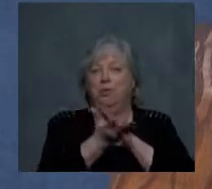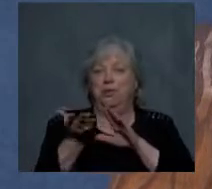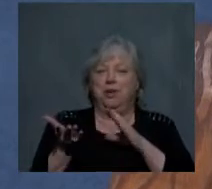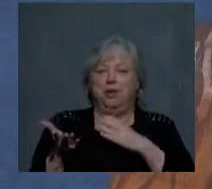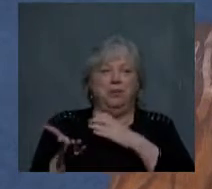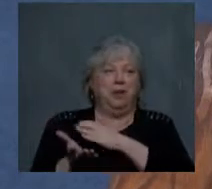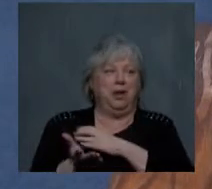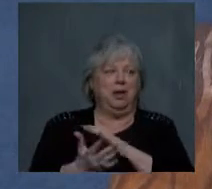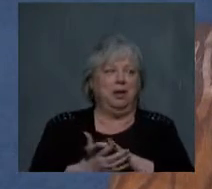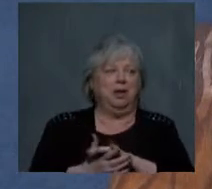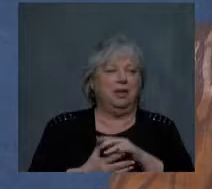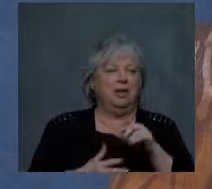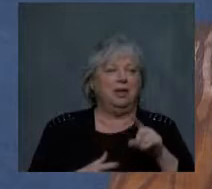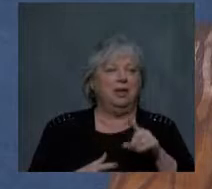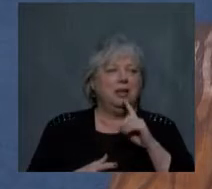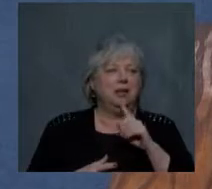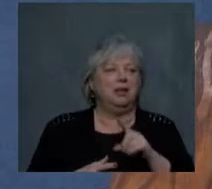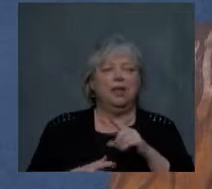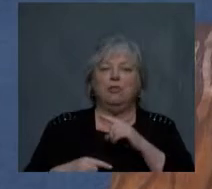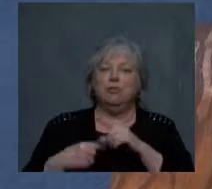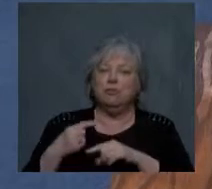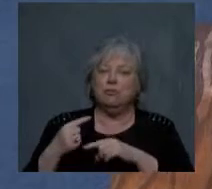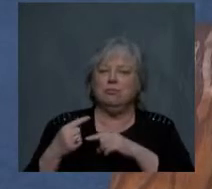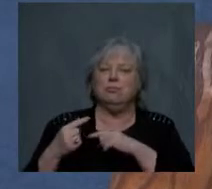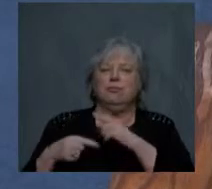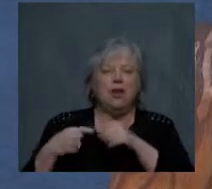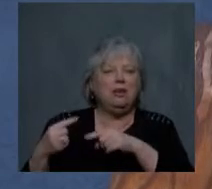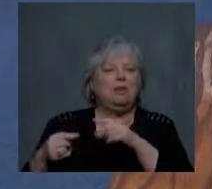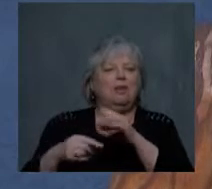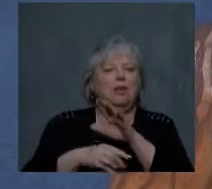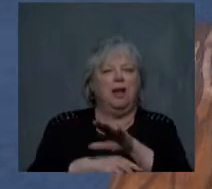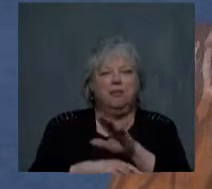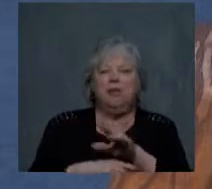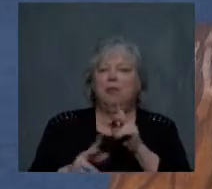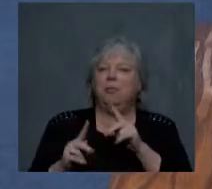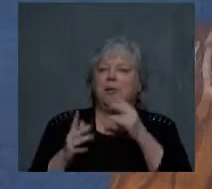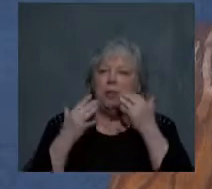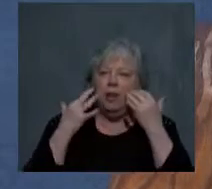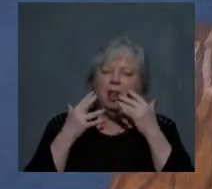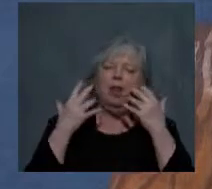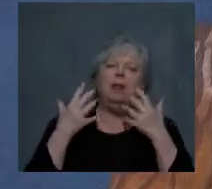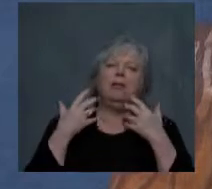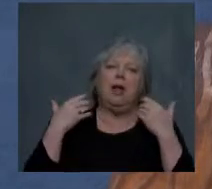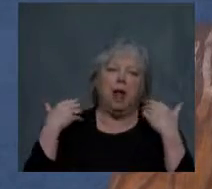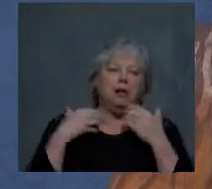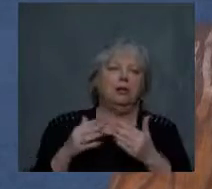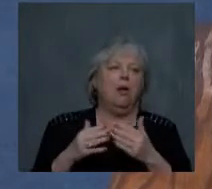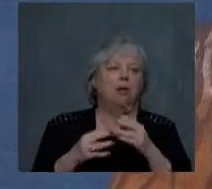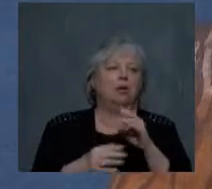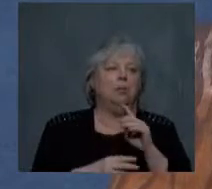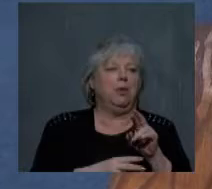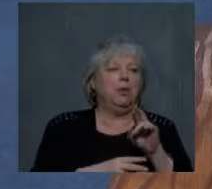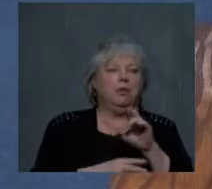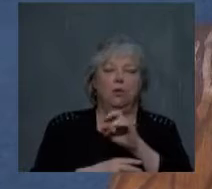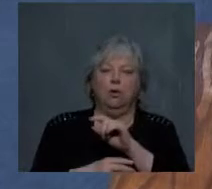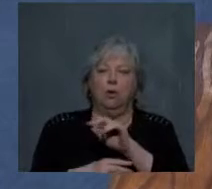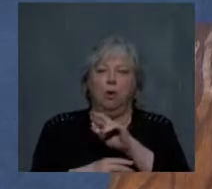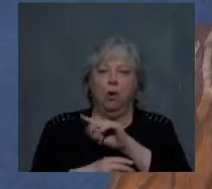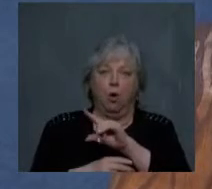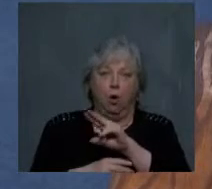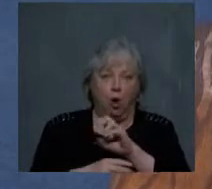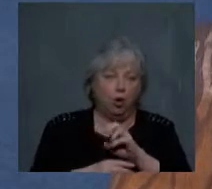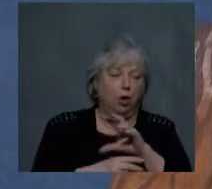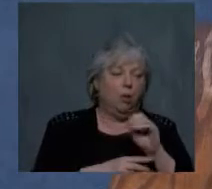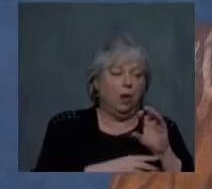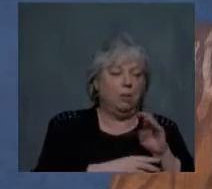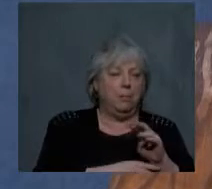This is a graceful afternoon. Everyone seems to have gotten along this afternoon, and I will tell you that Mr. Argue and Mr. Shallhorn have done their best to